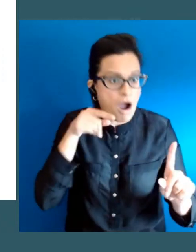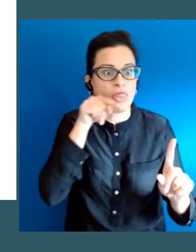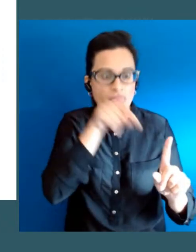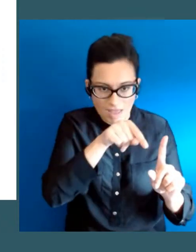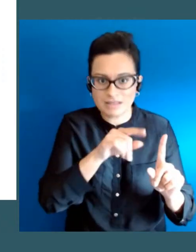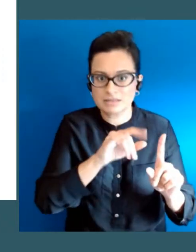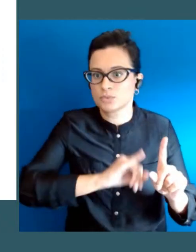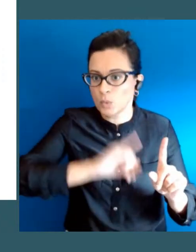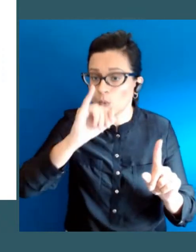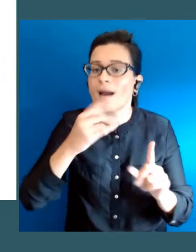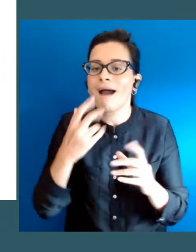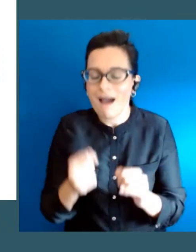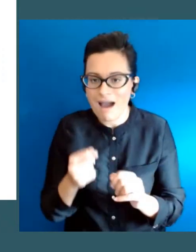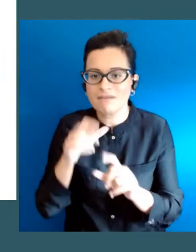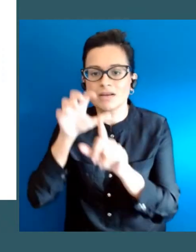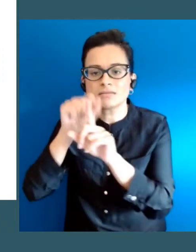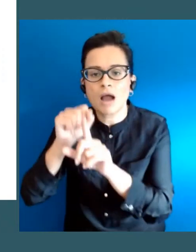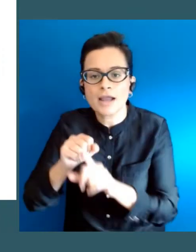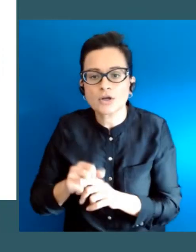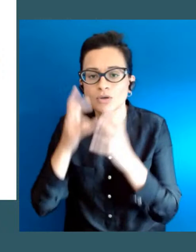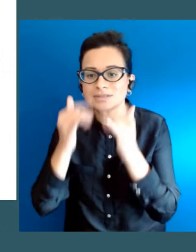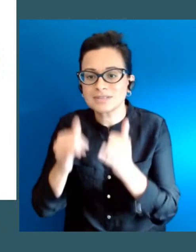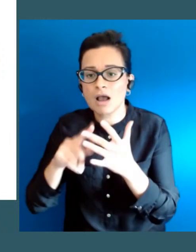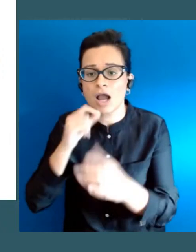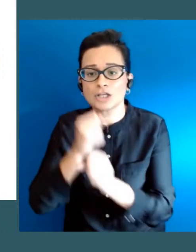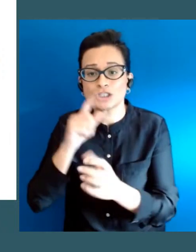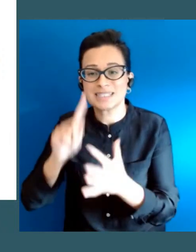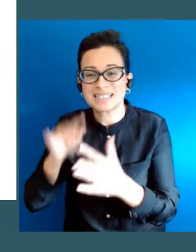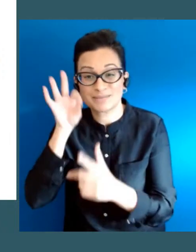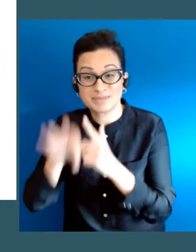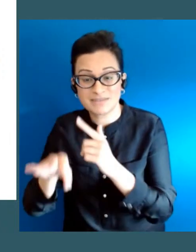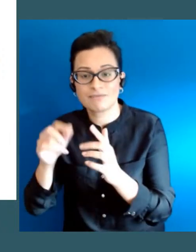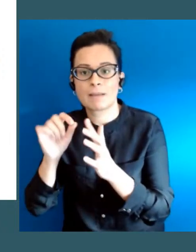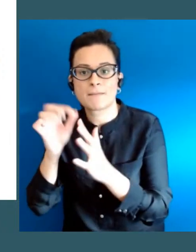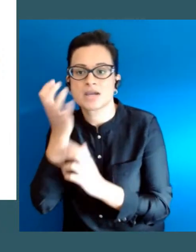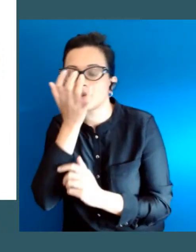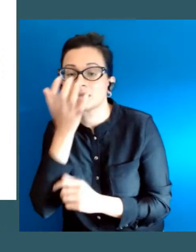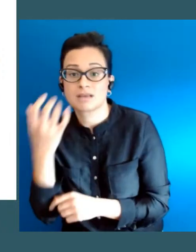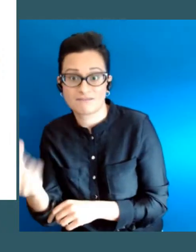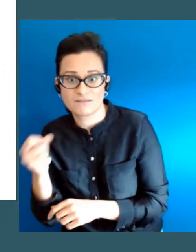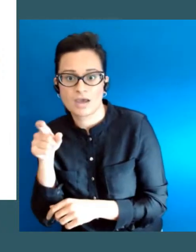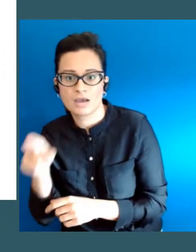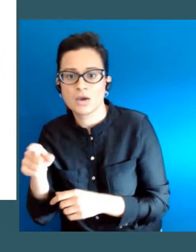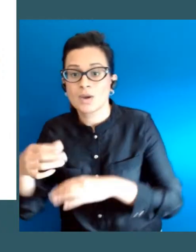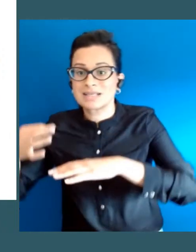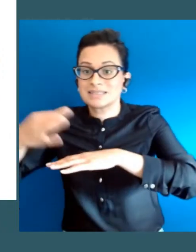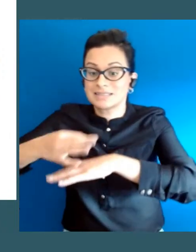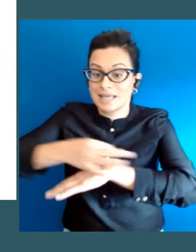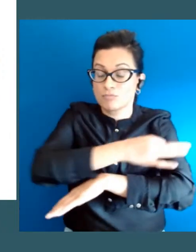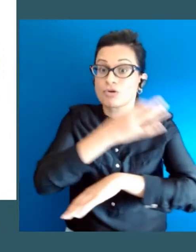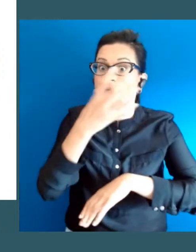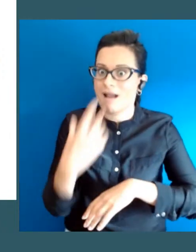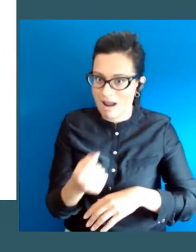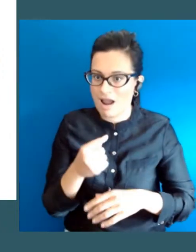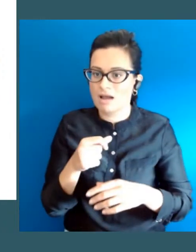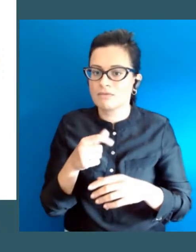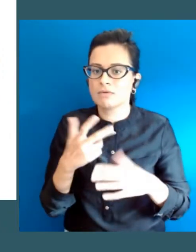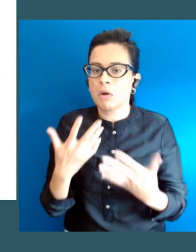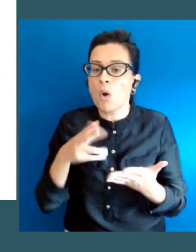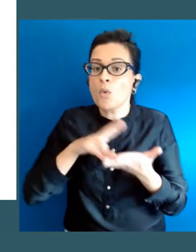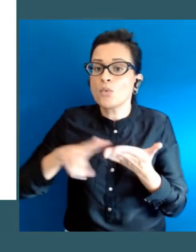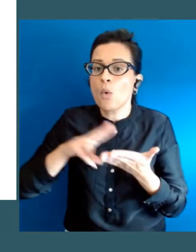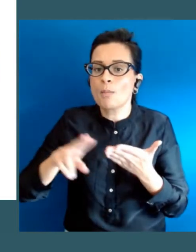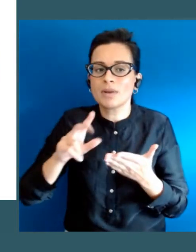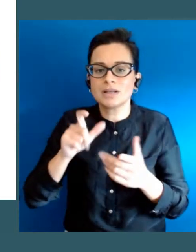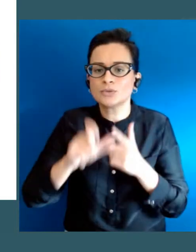in specific IgE to peanut, and we've got skin prick testing that's often done in secondary care, but there are